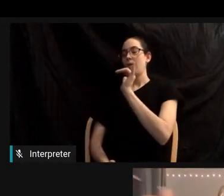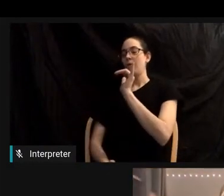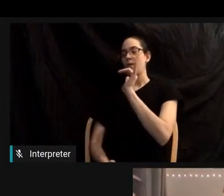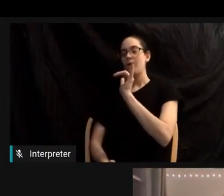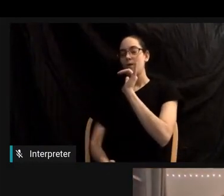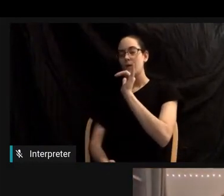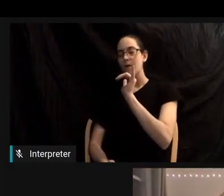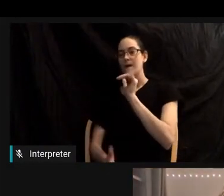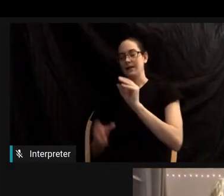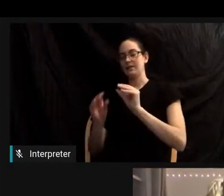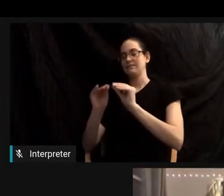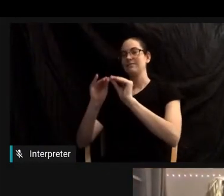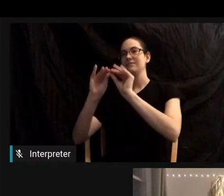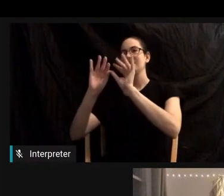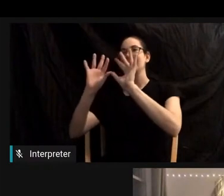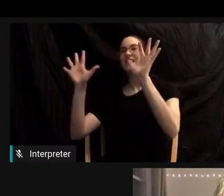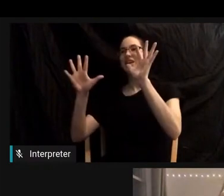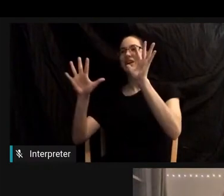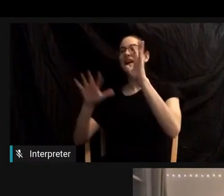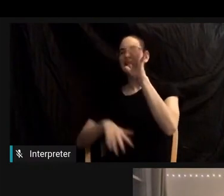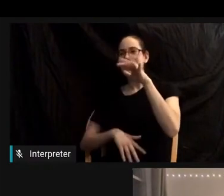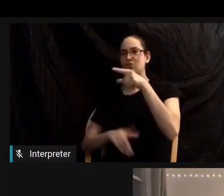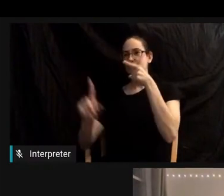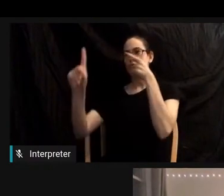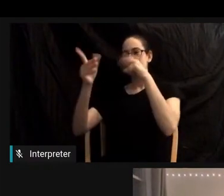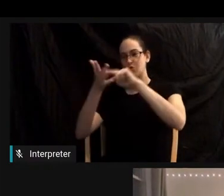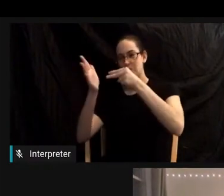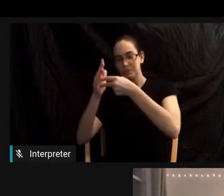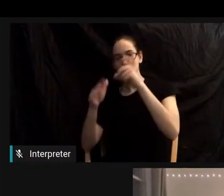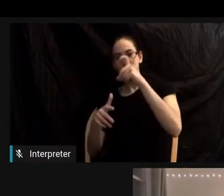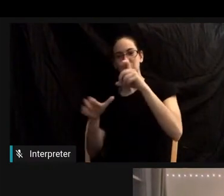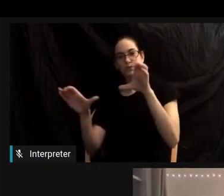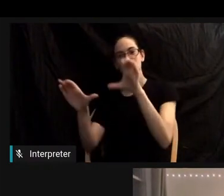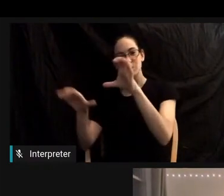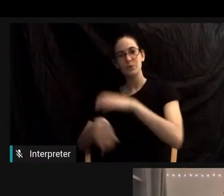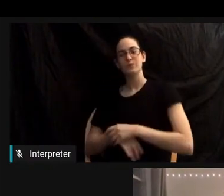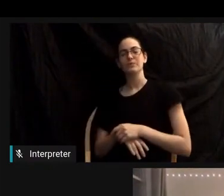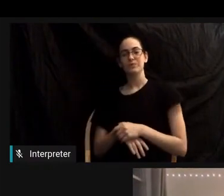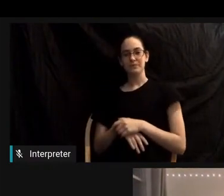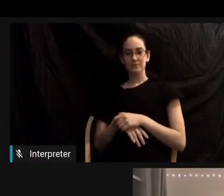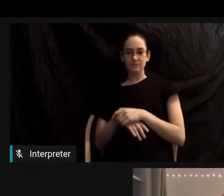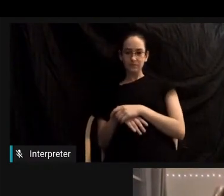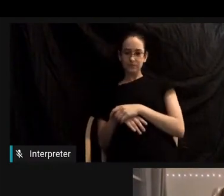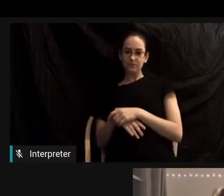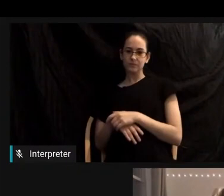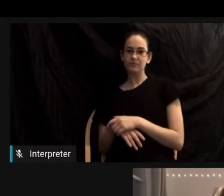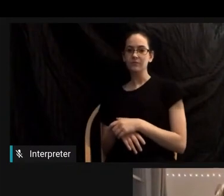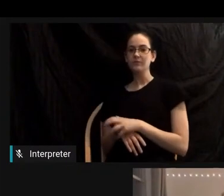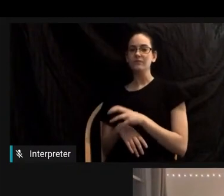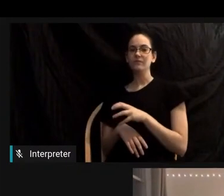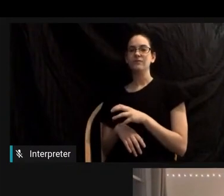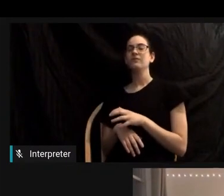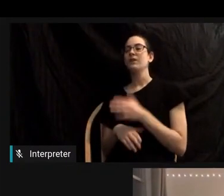kind of became clear. It was like, this is what you need to do. This is how you need to check yourself. This is how you need to step